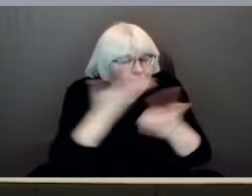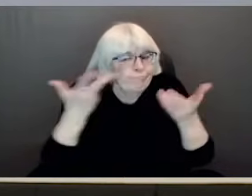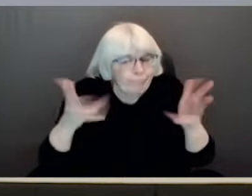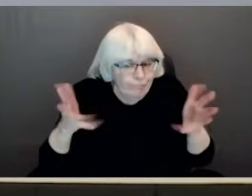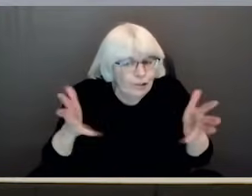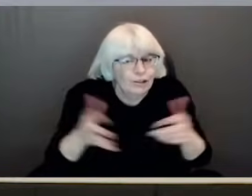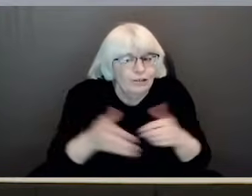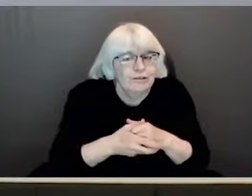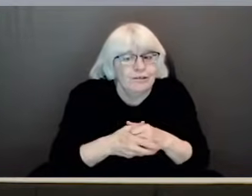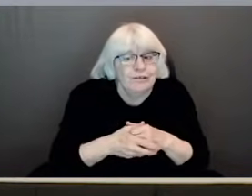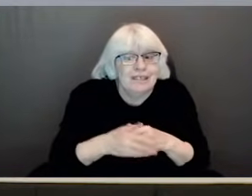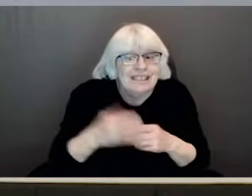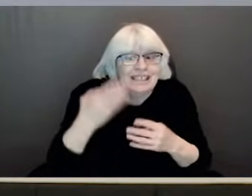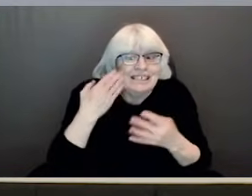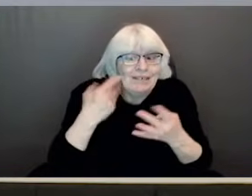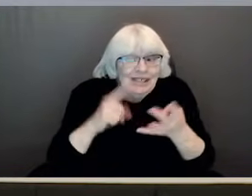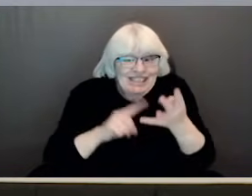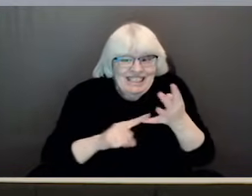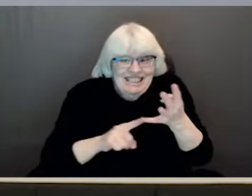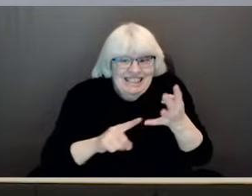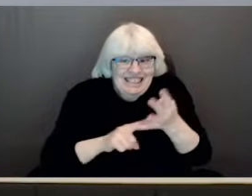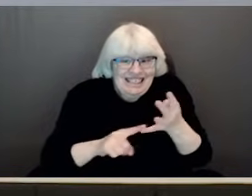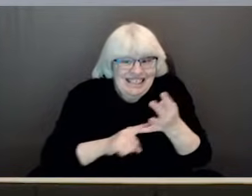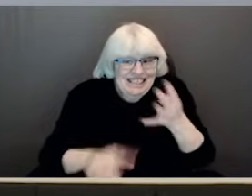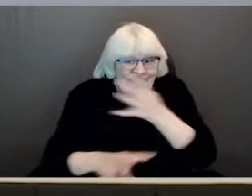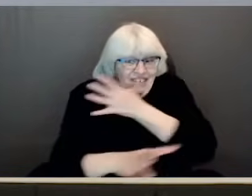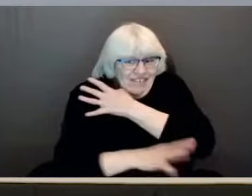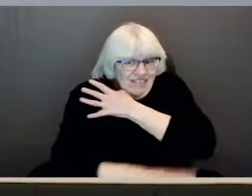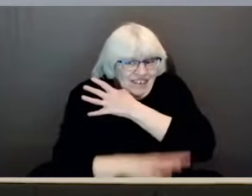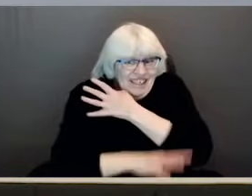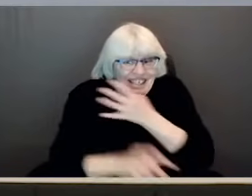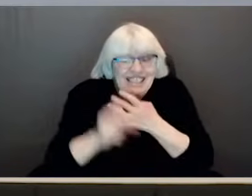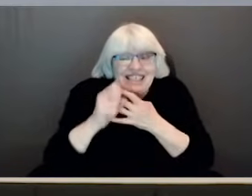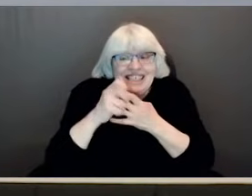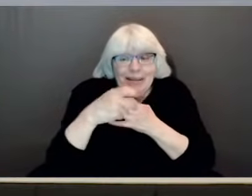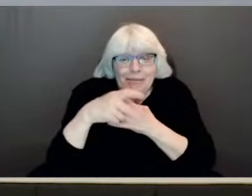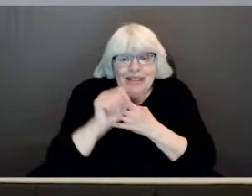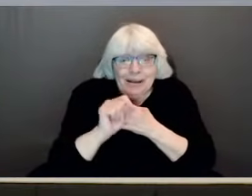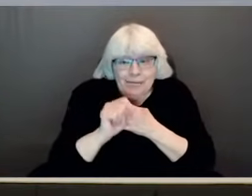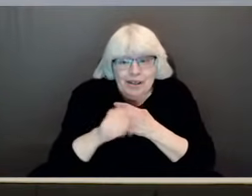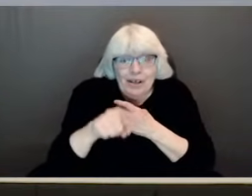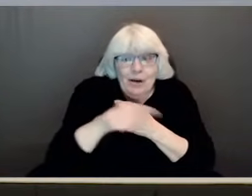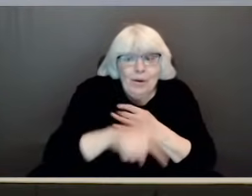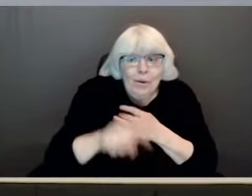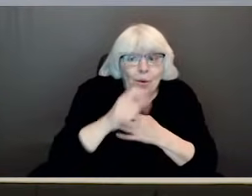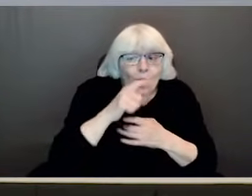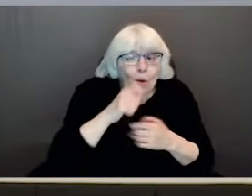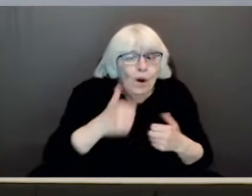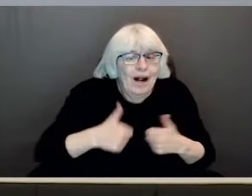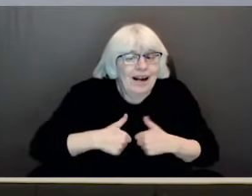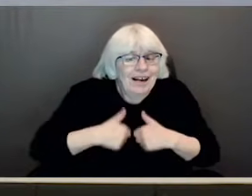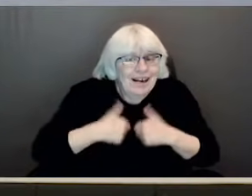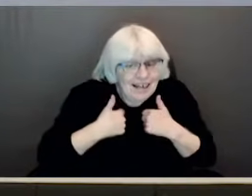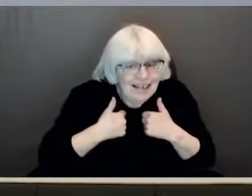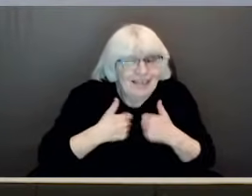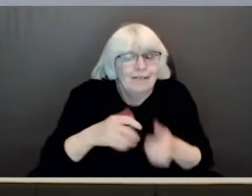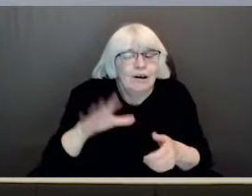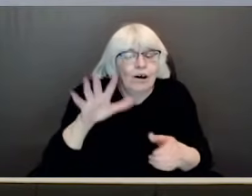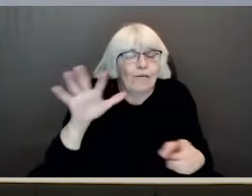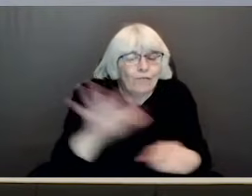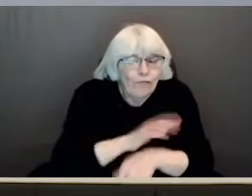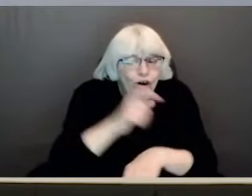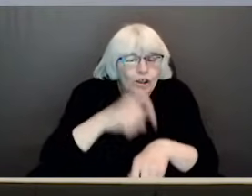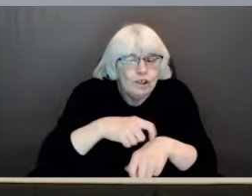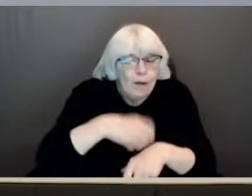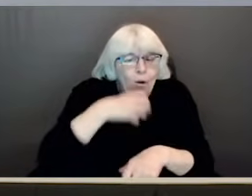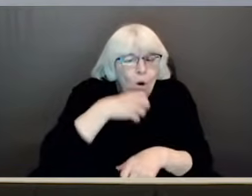recommendation, so they have been working to start administering those, and they should have all